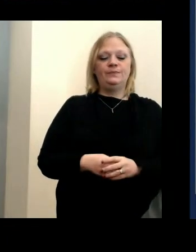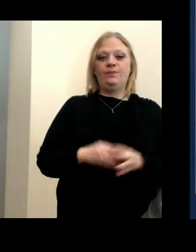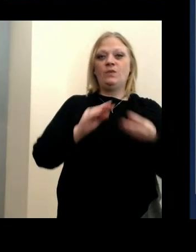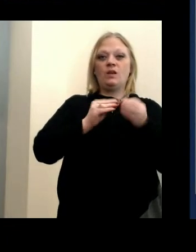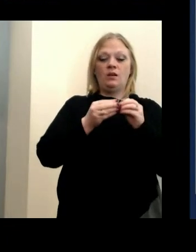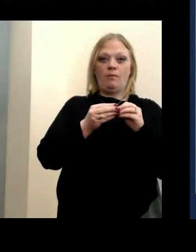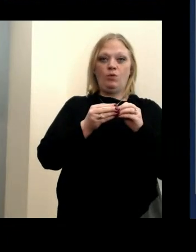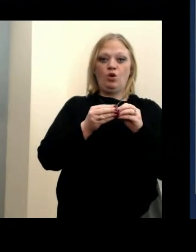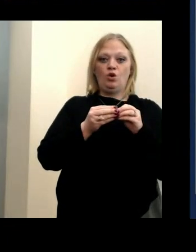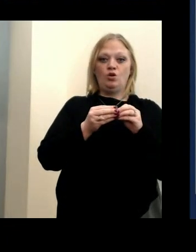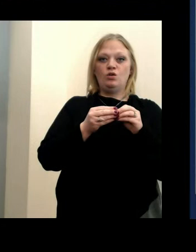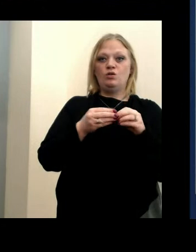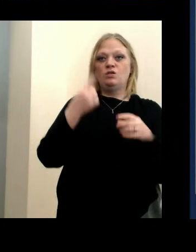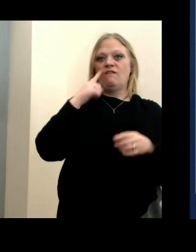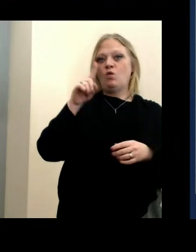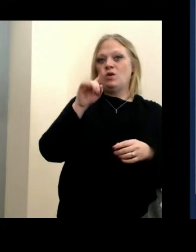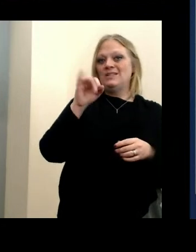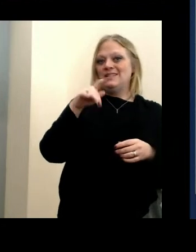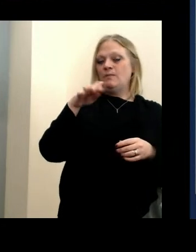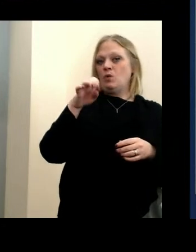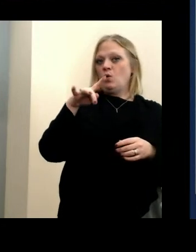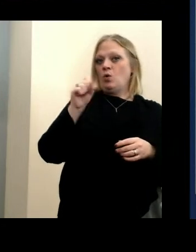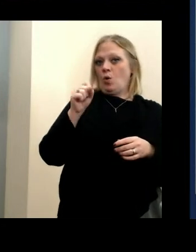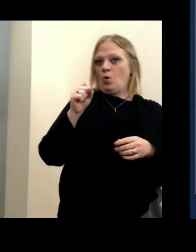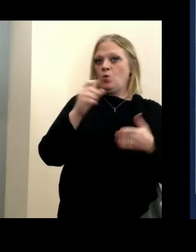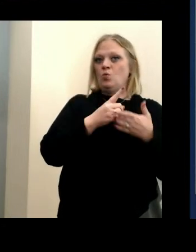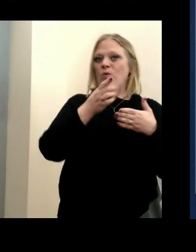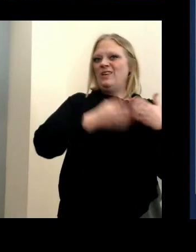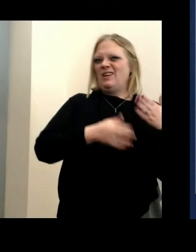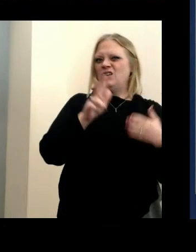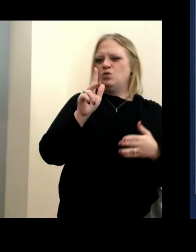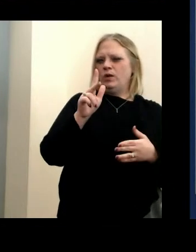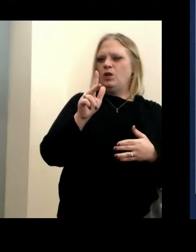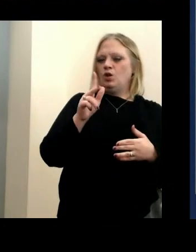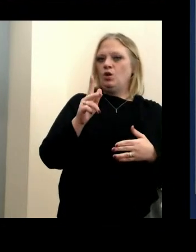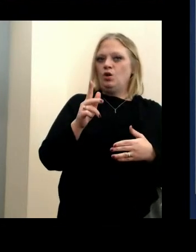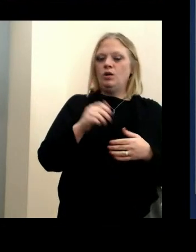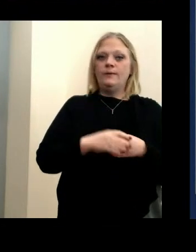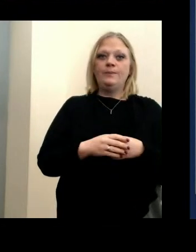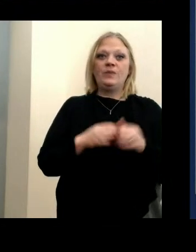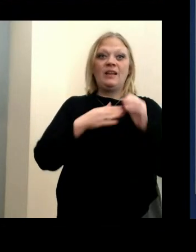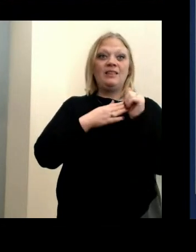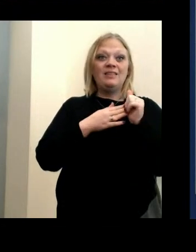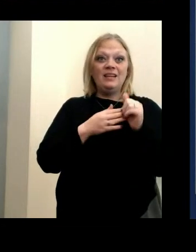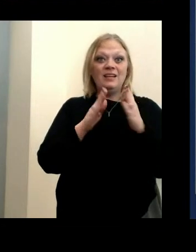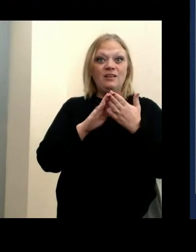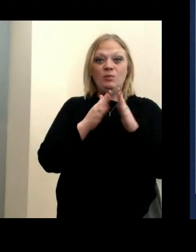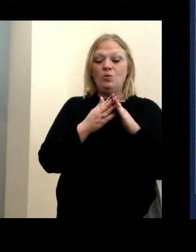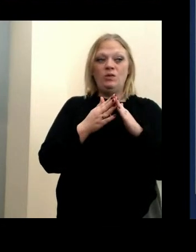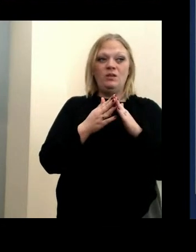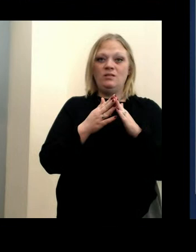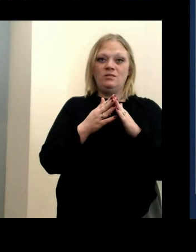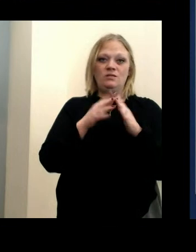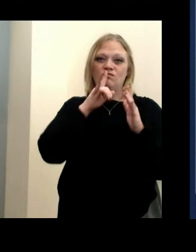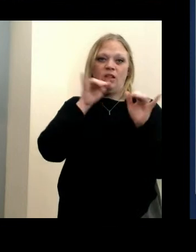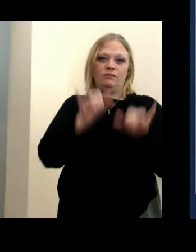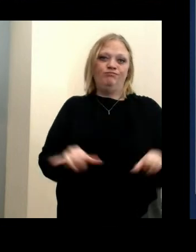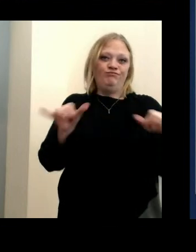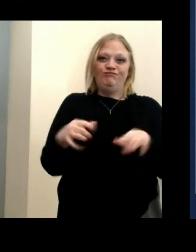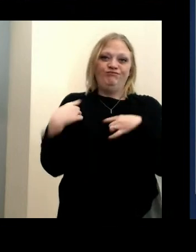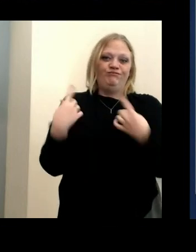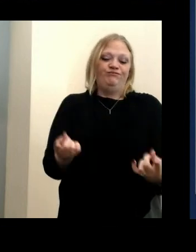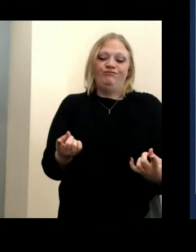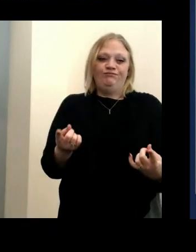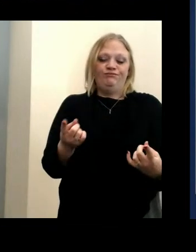zip codes for the week ending January 23rd, you'll see that the leading communities are some of those that have been leading all along on